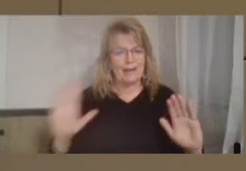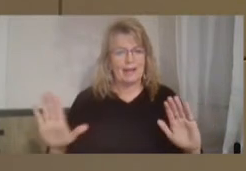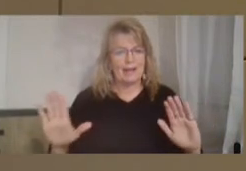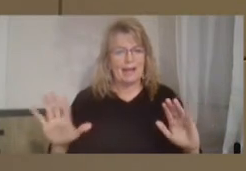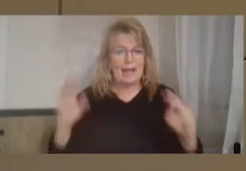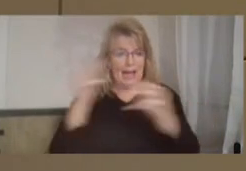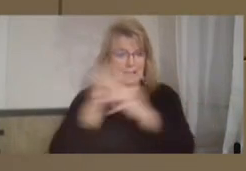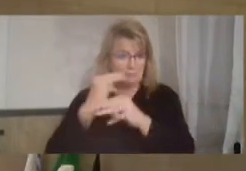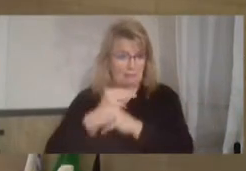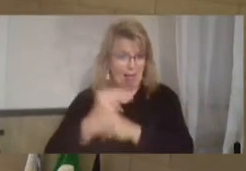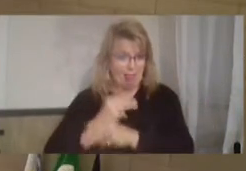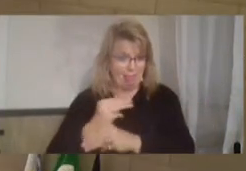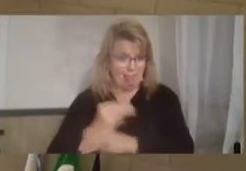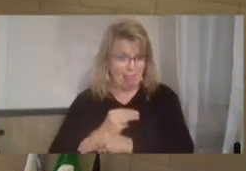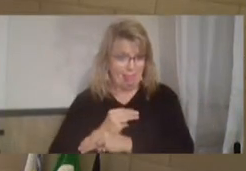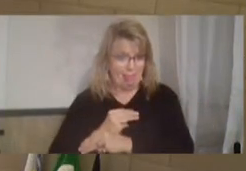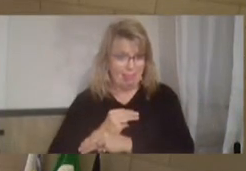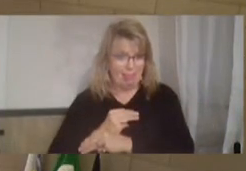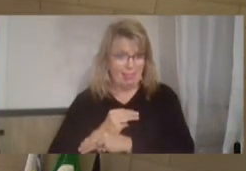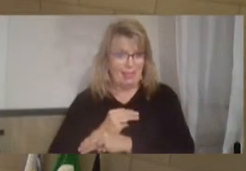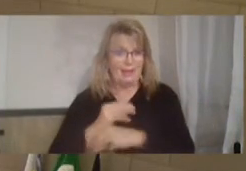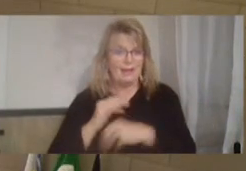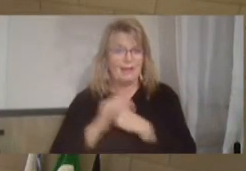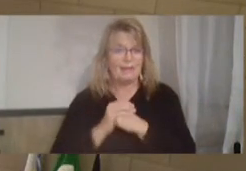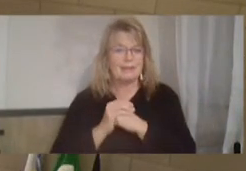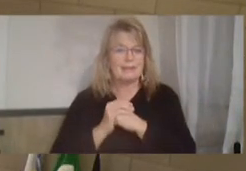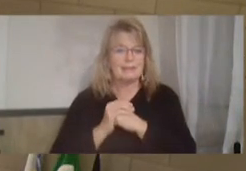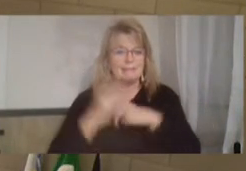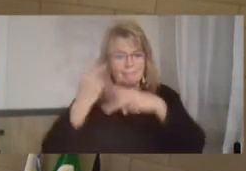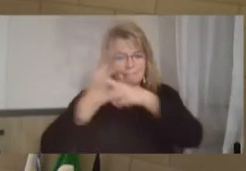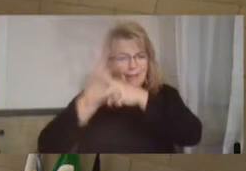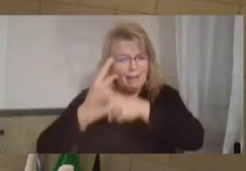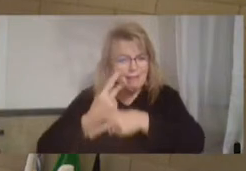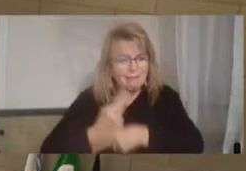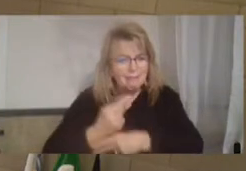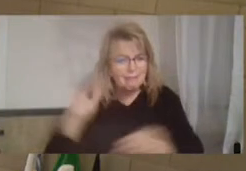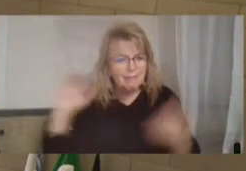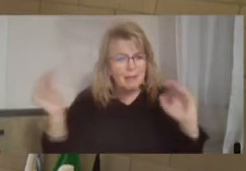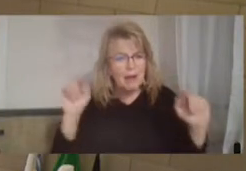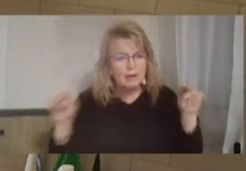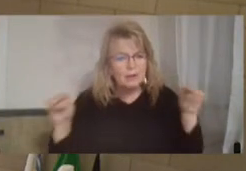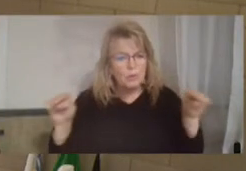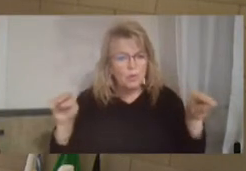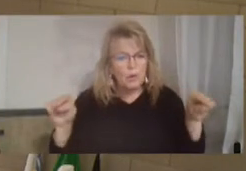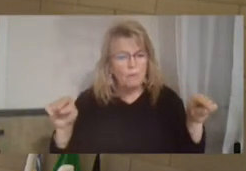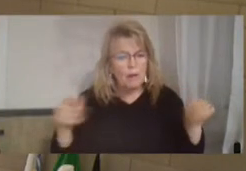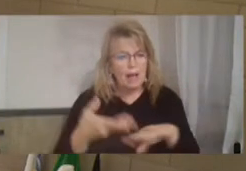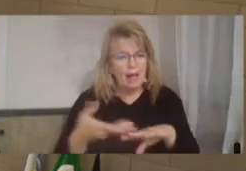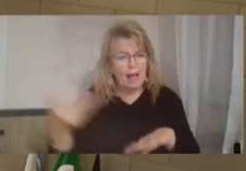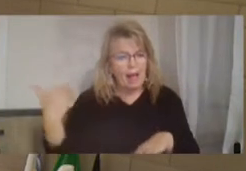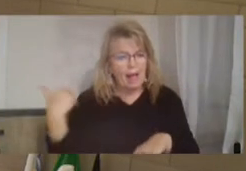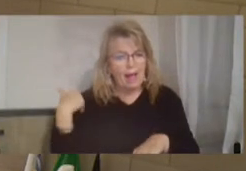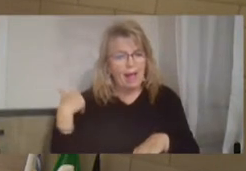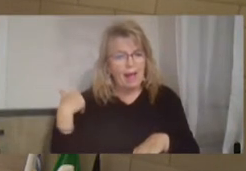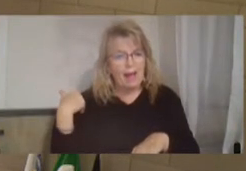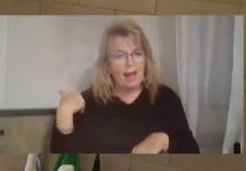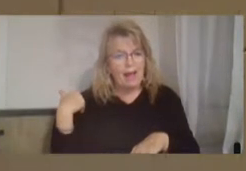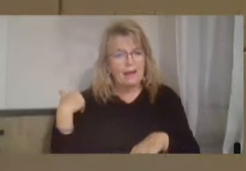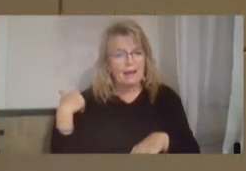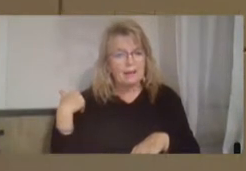his mathematics and gifts and calculations in comparison to what we had versus what we're